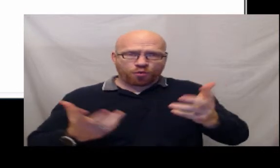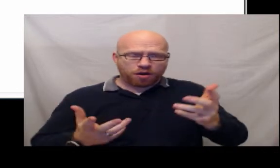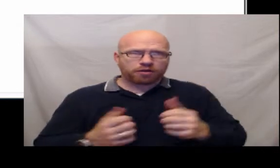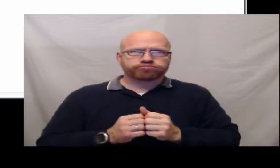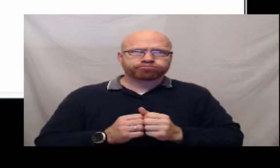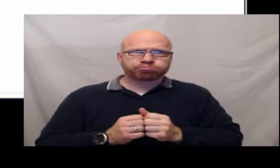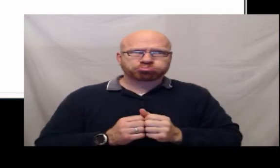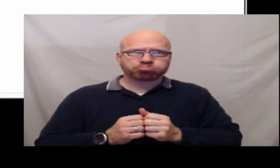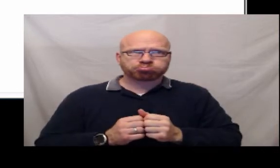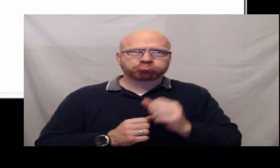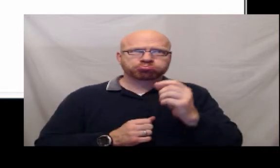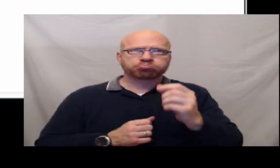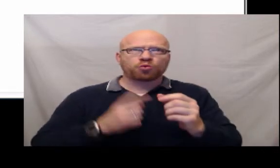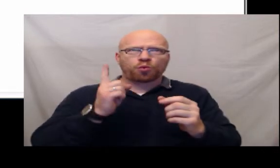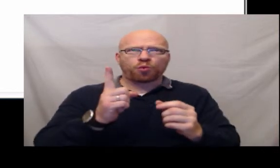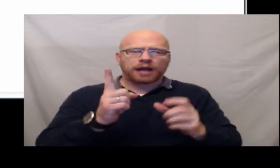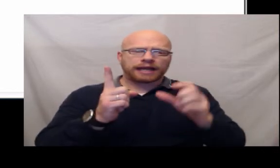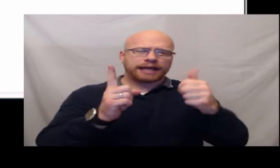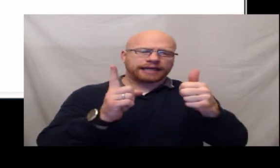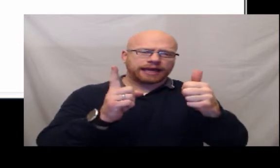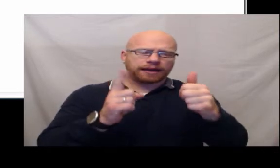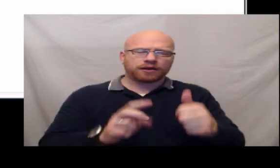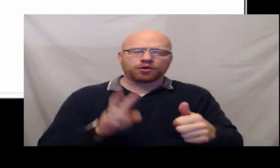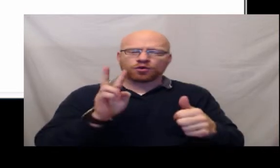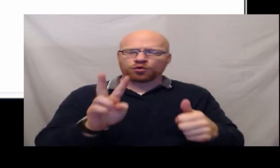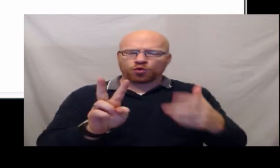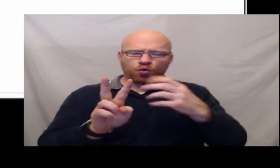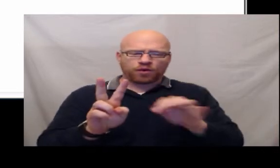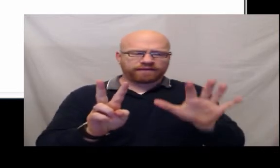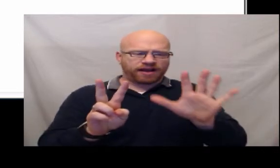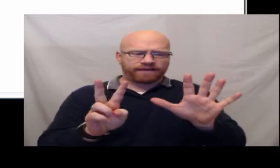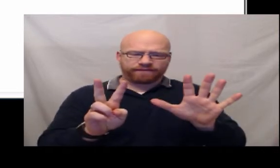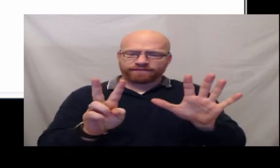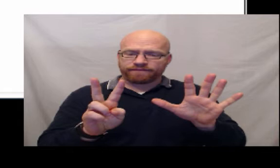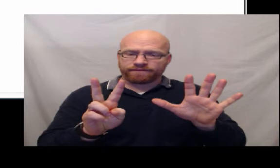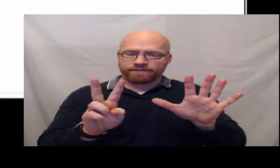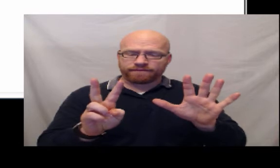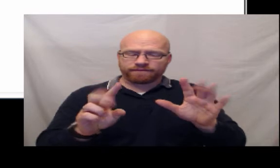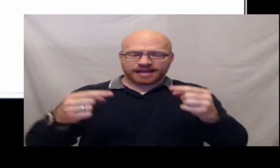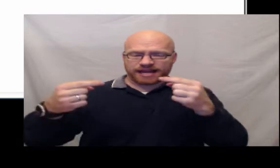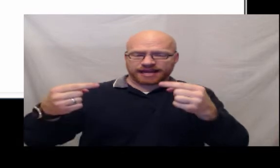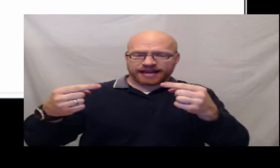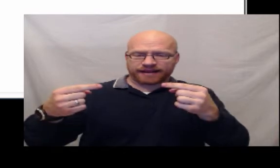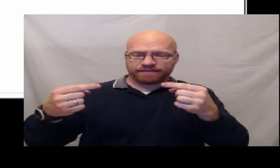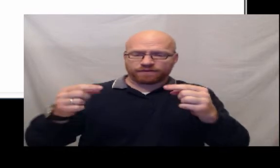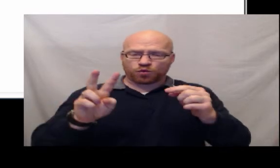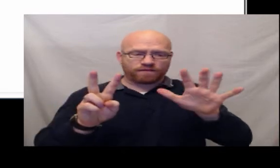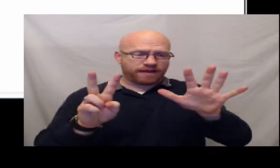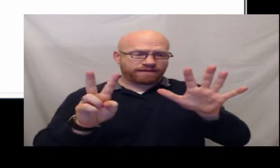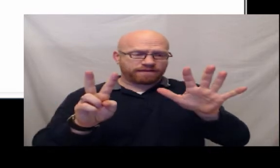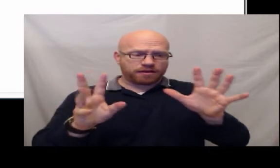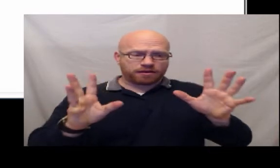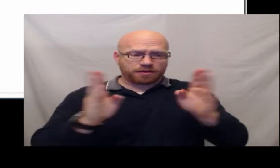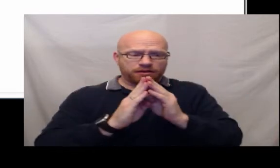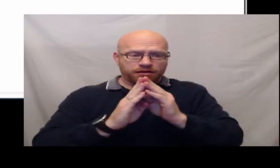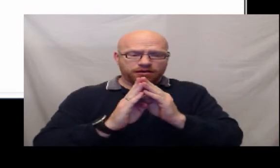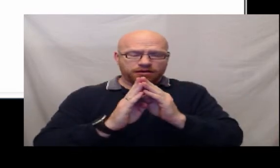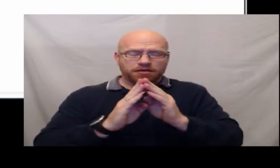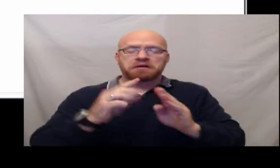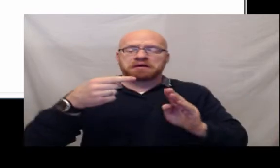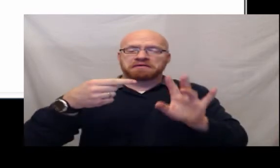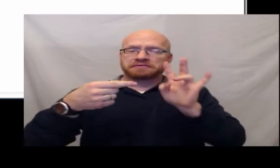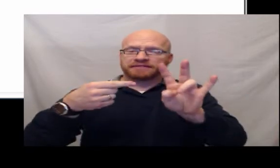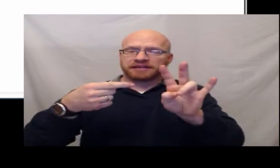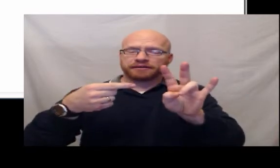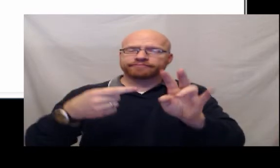that 10, the pairs can be 1 and 10, or 2 and 5. I know they're going to be negative for sure.